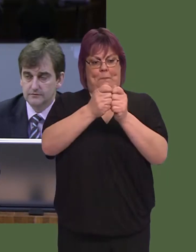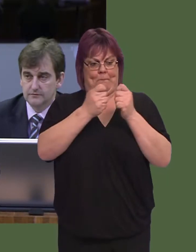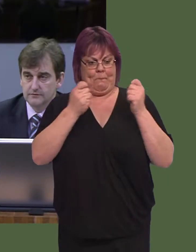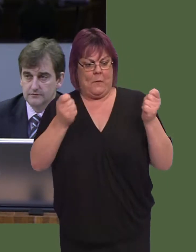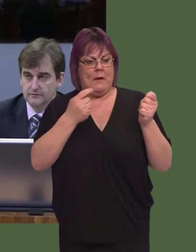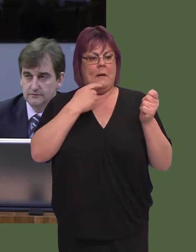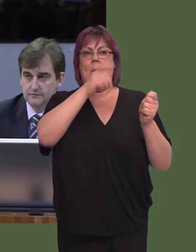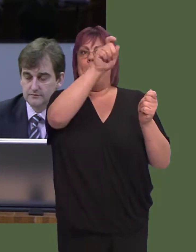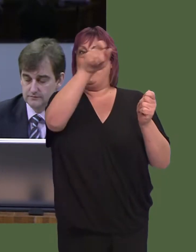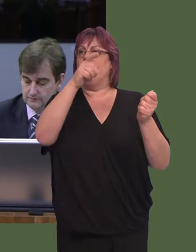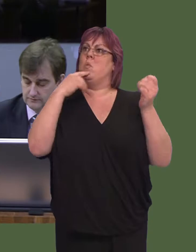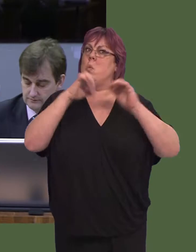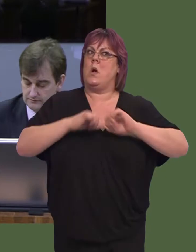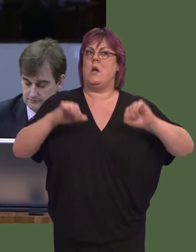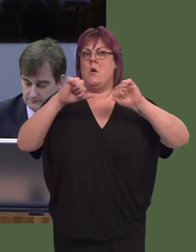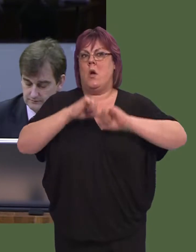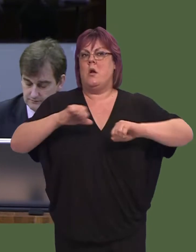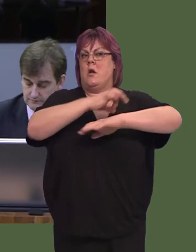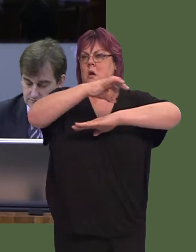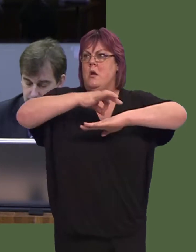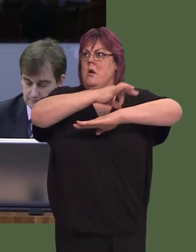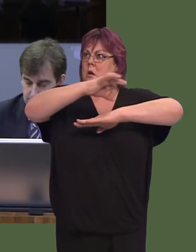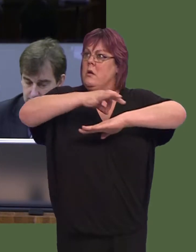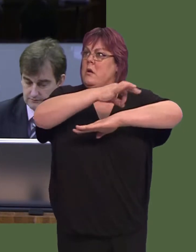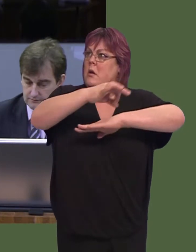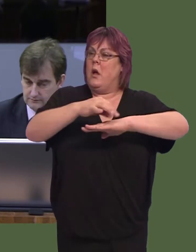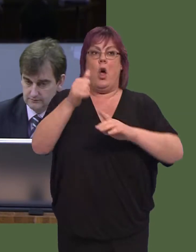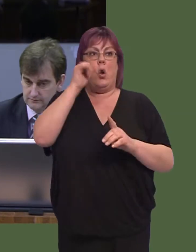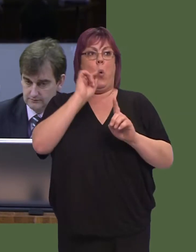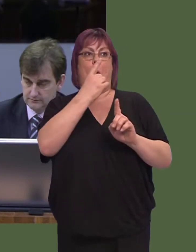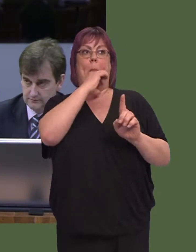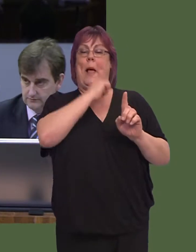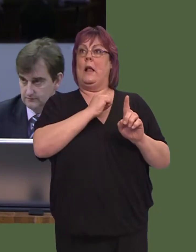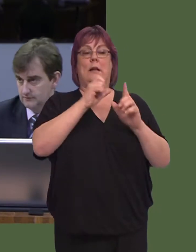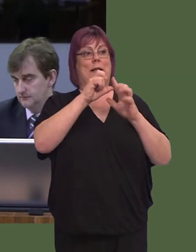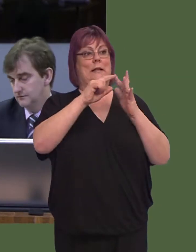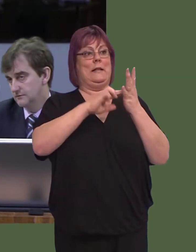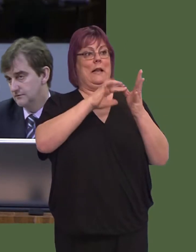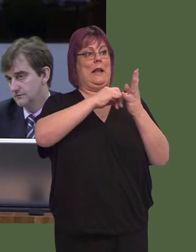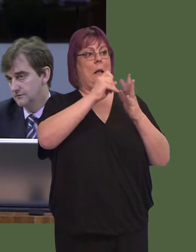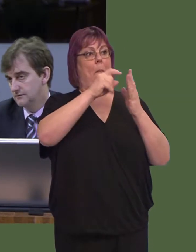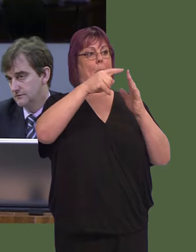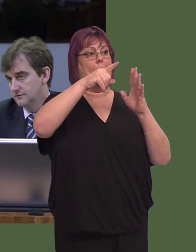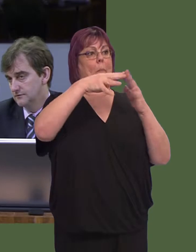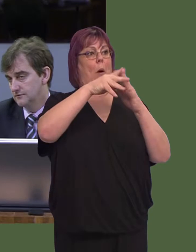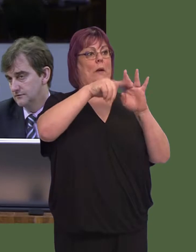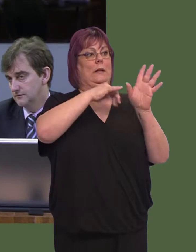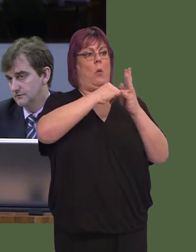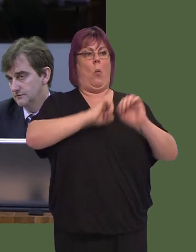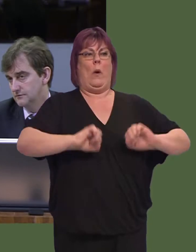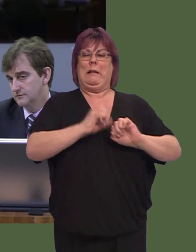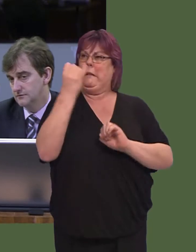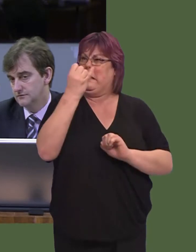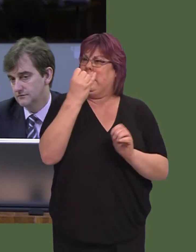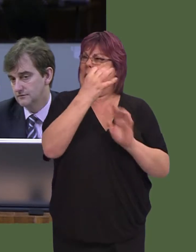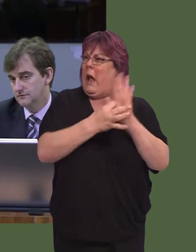of extreme waits that patients and people have had to wait for ambulances. I cite a gentleman in Dinas Powys who waited 16 hours to receive an